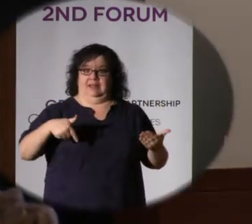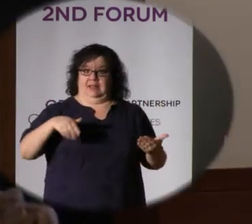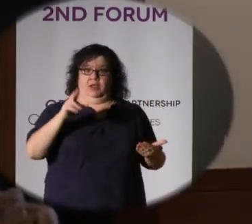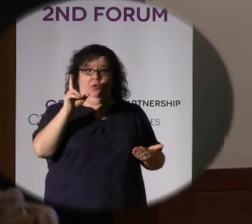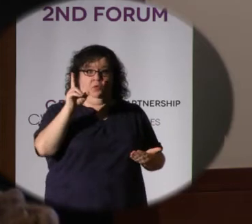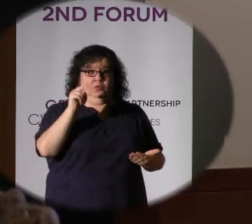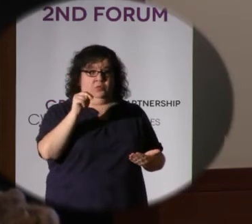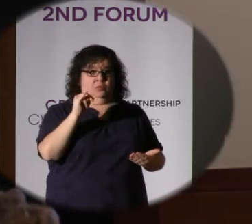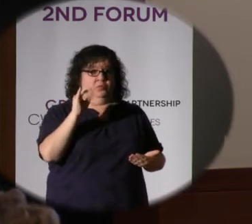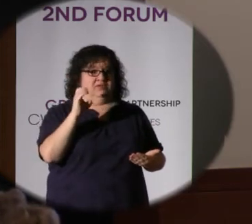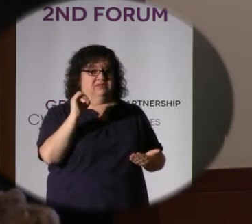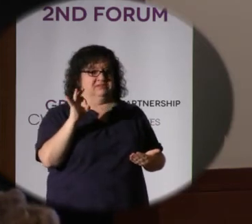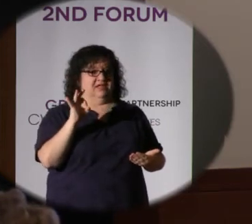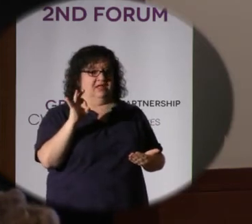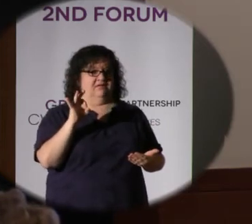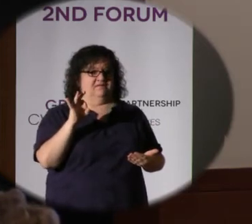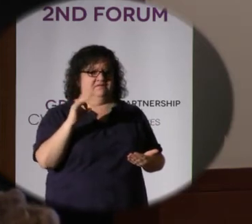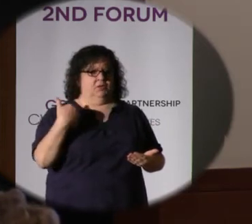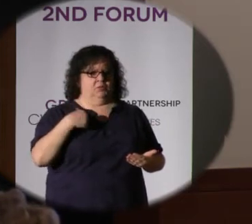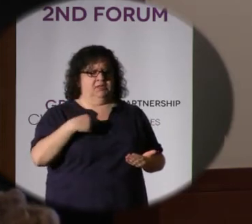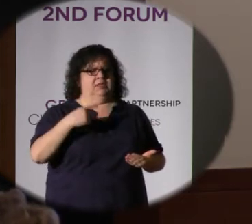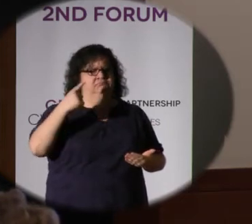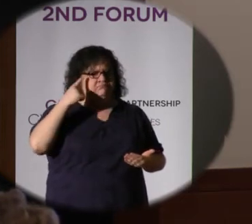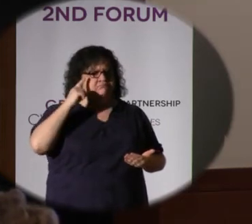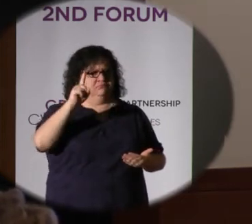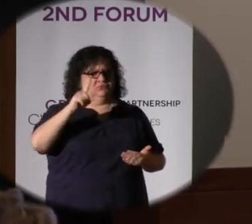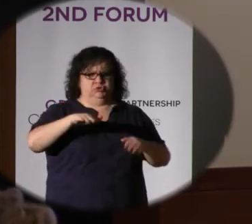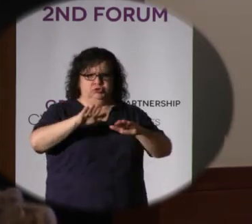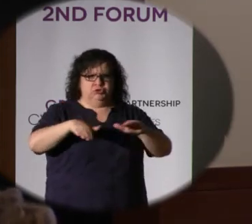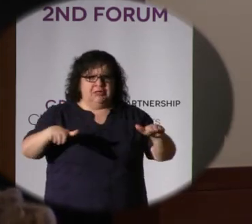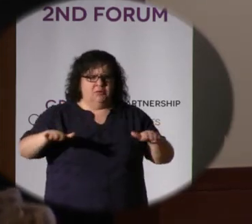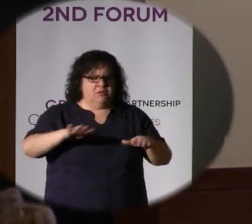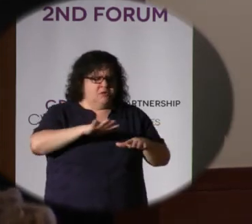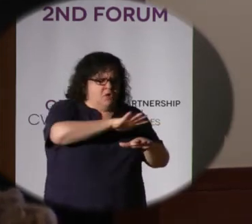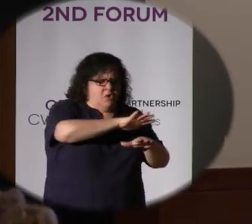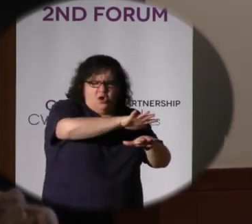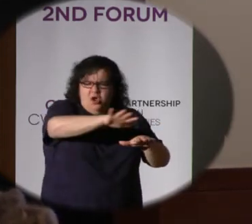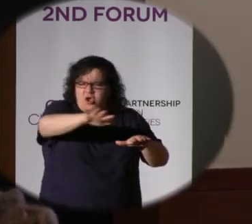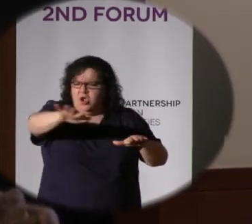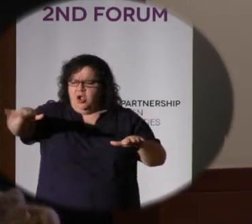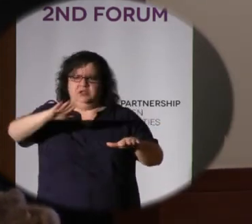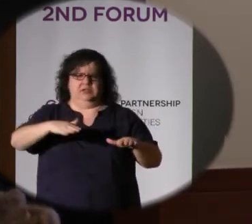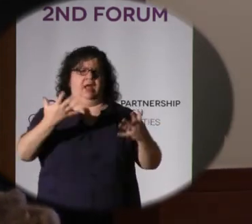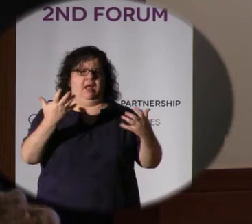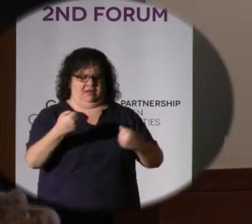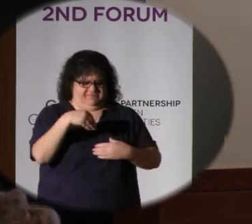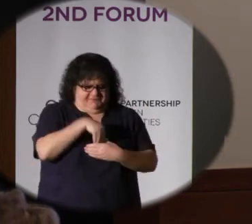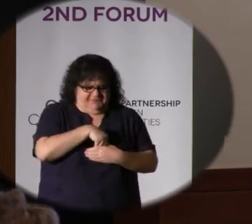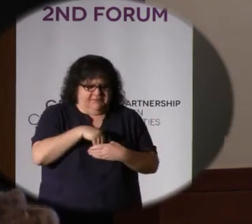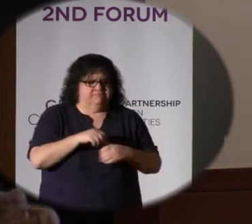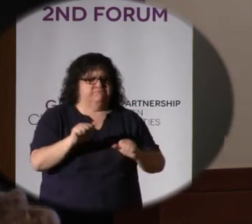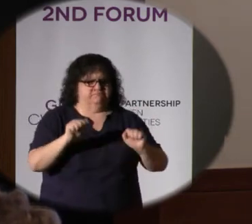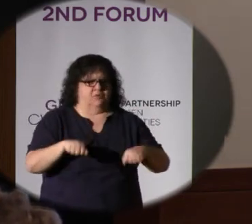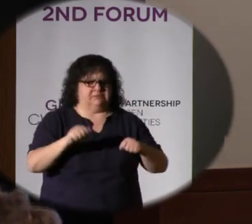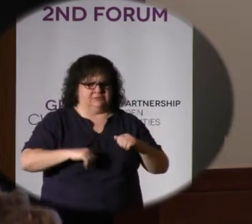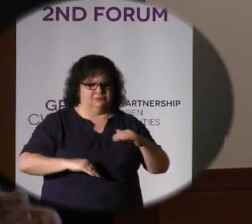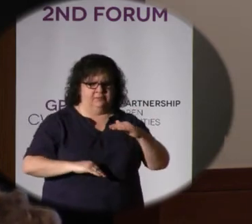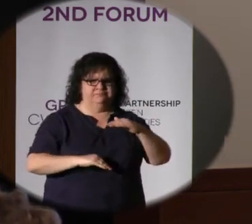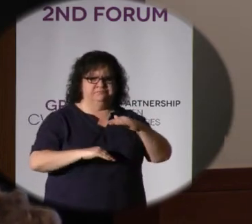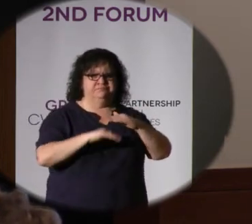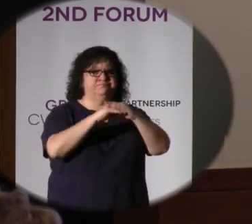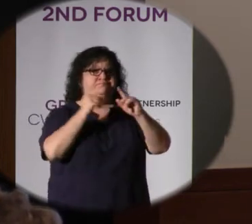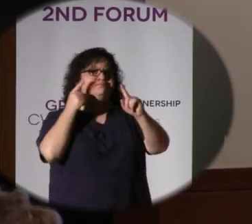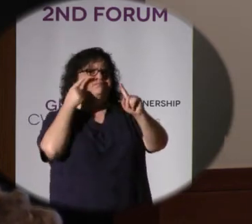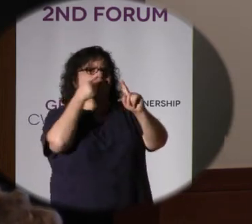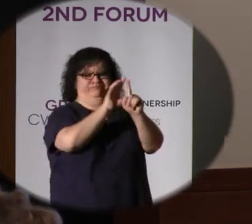potential. Seeing disability before seeing a child destroys that